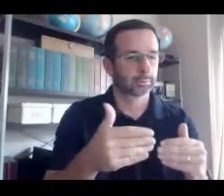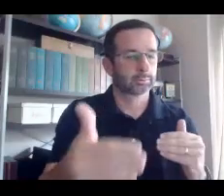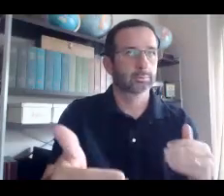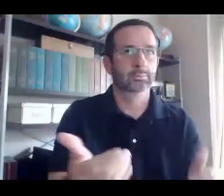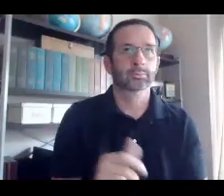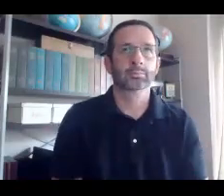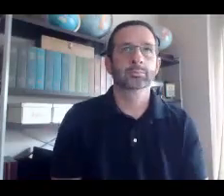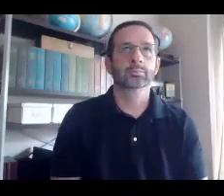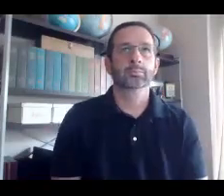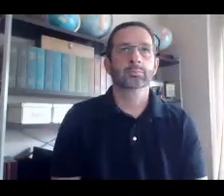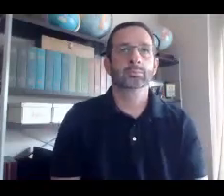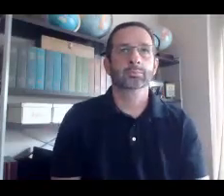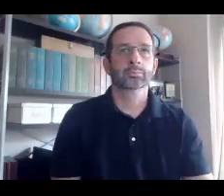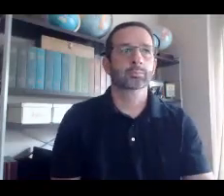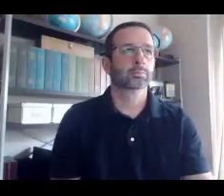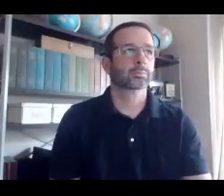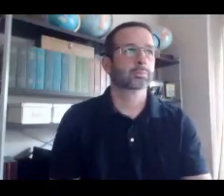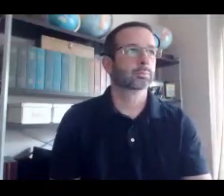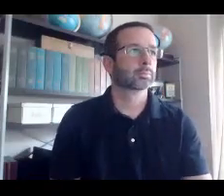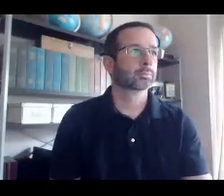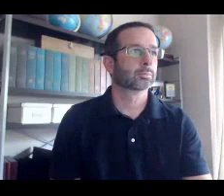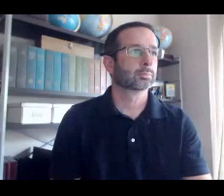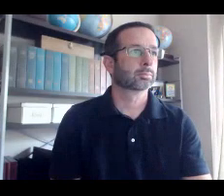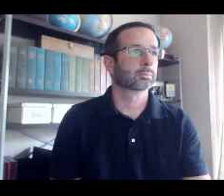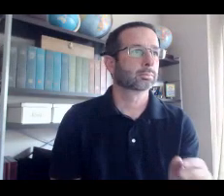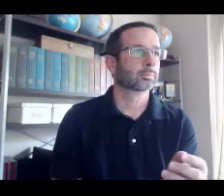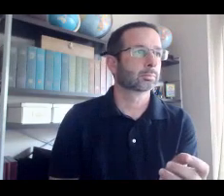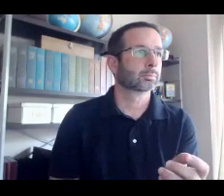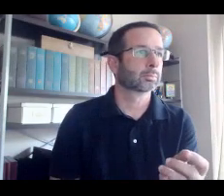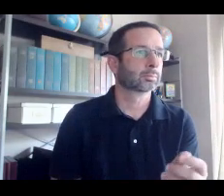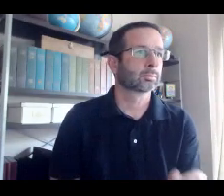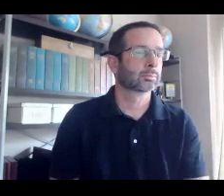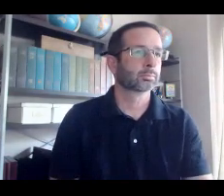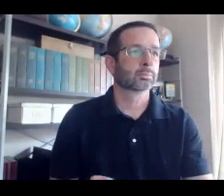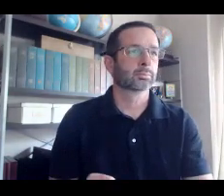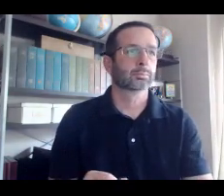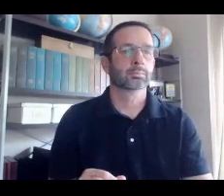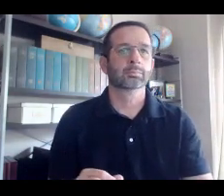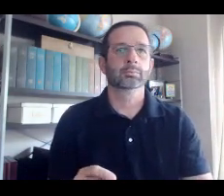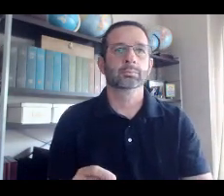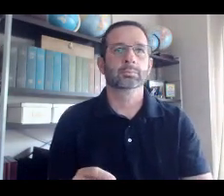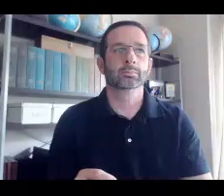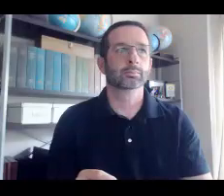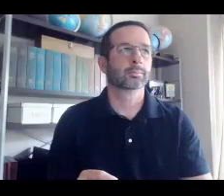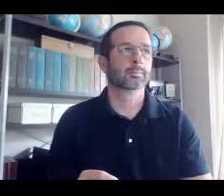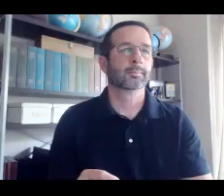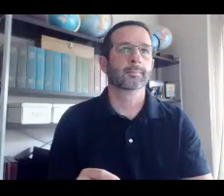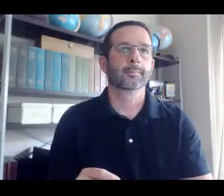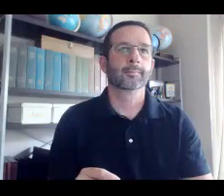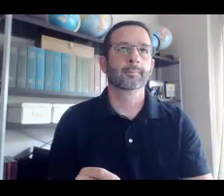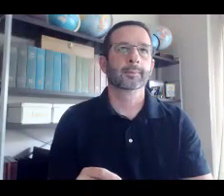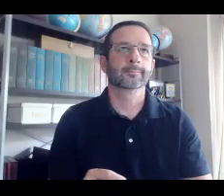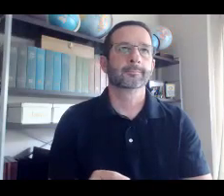those. So make sure that you reach out to us and let us know, and I'll touch on that a little bit more in a slide coming up.